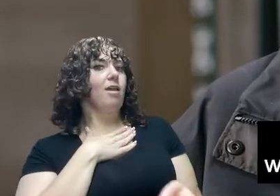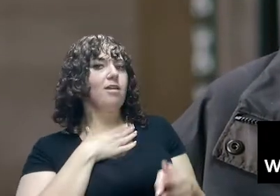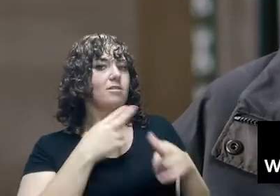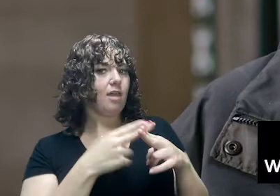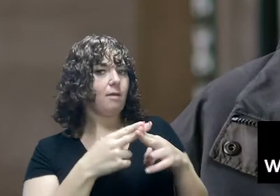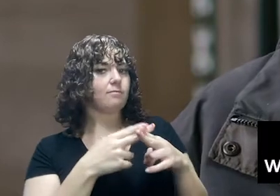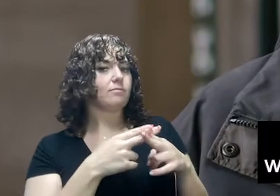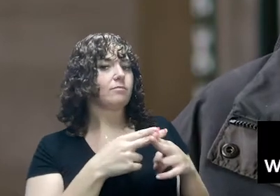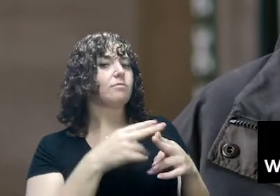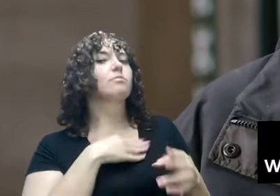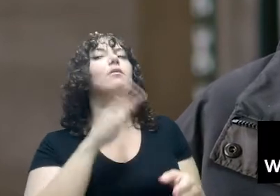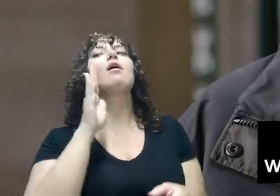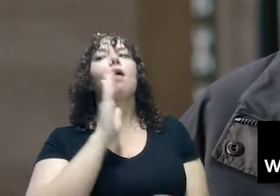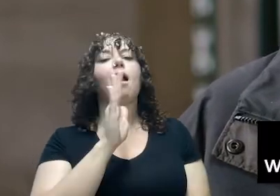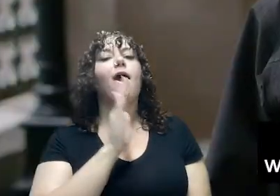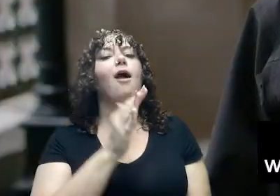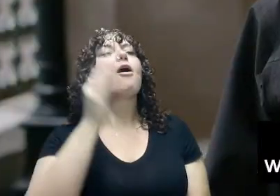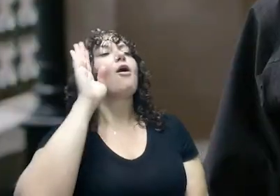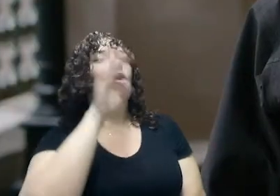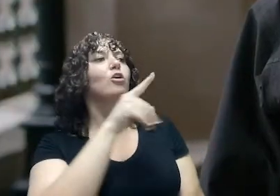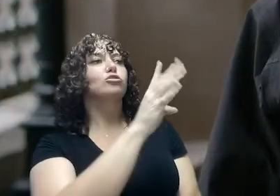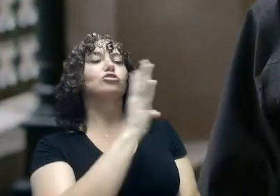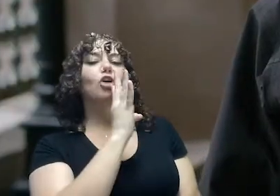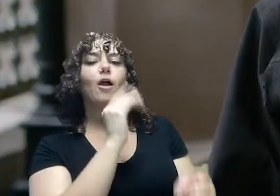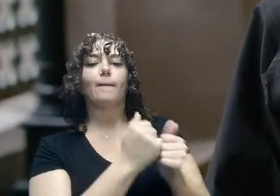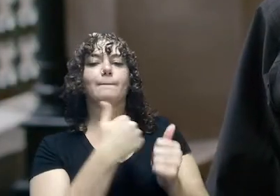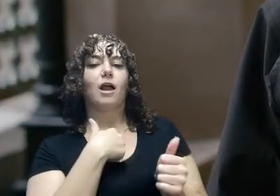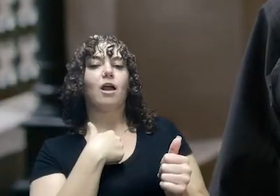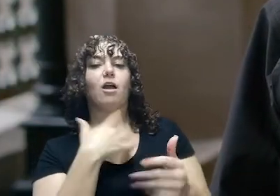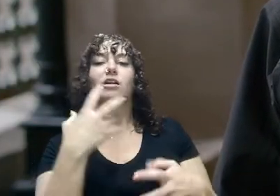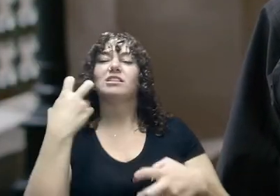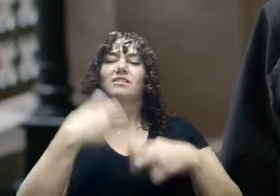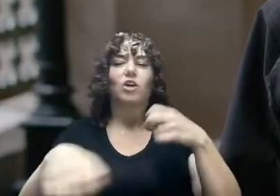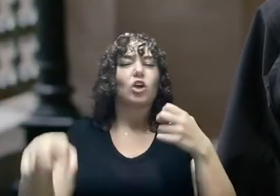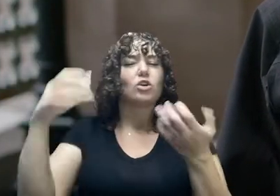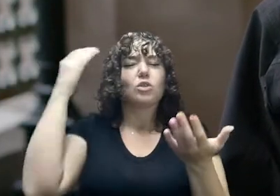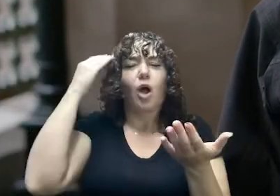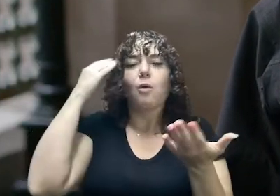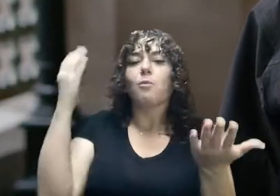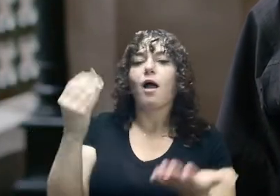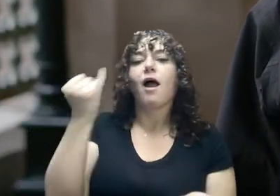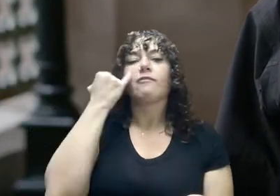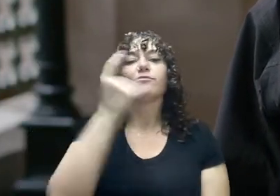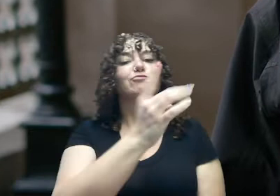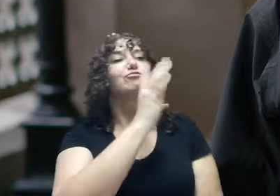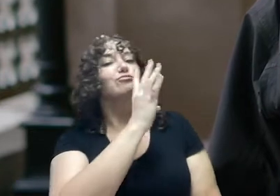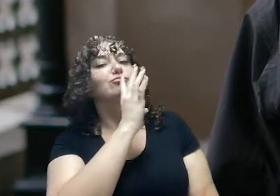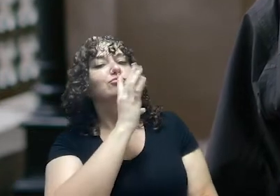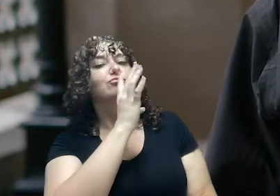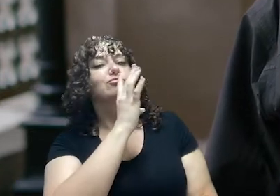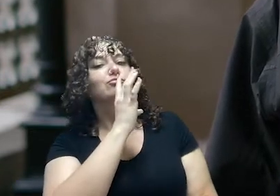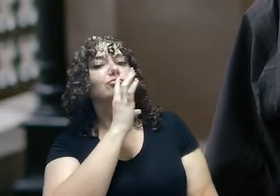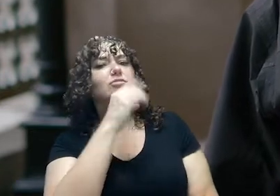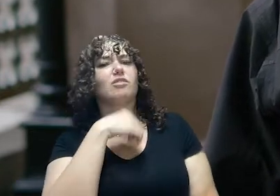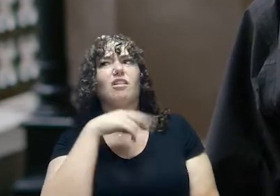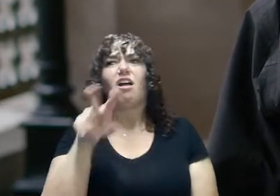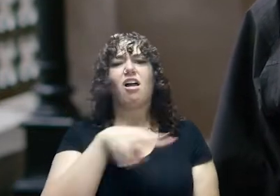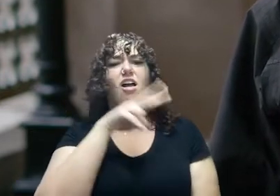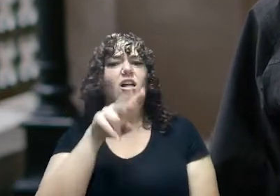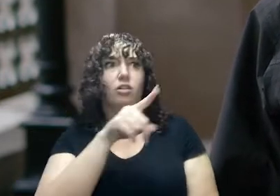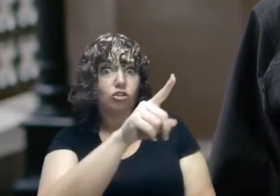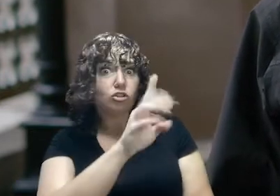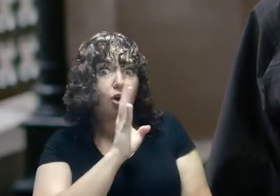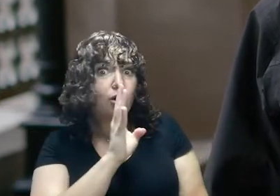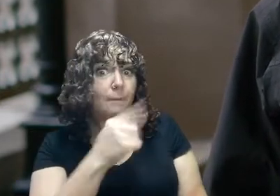I'm communicating with the person who's speaking. The hardest thing for me to do is knowing if they're speaking to me or somebody else.